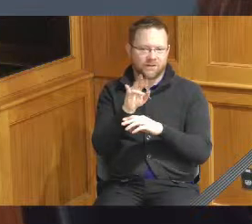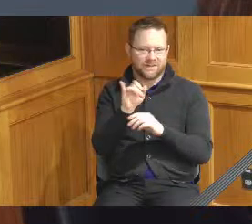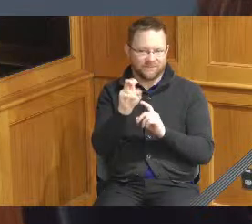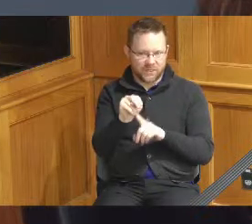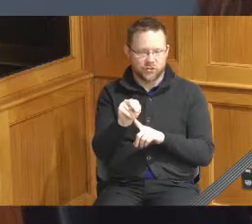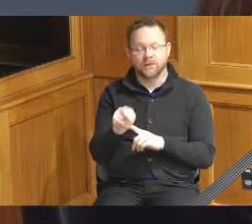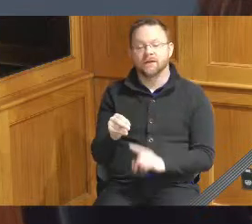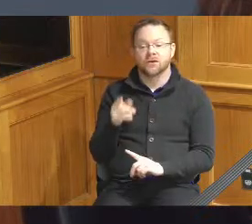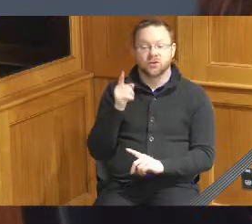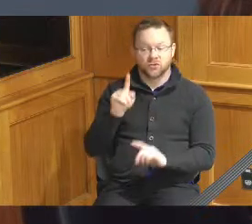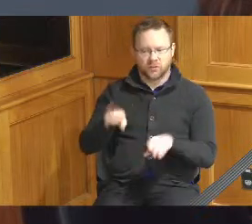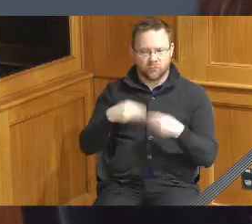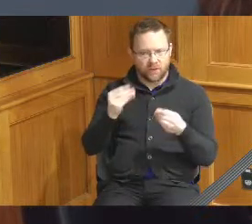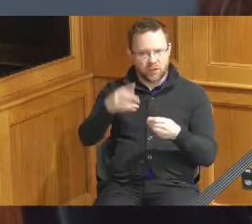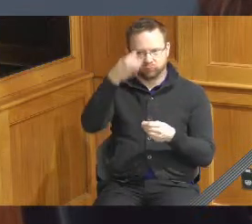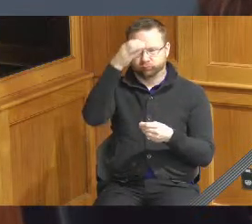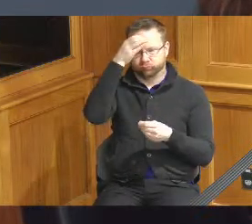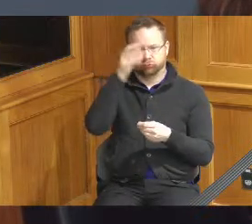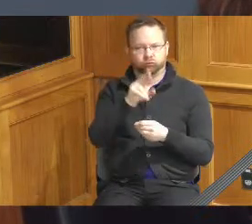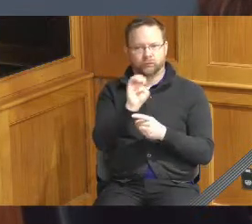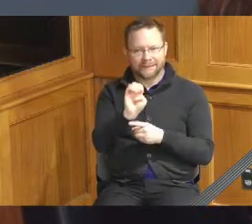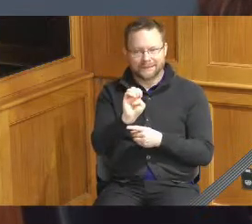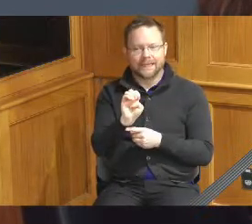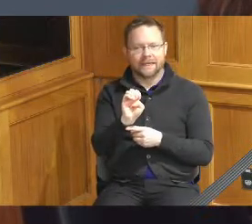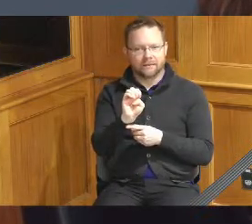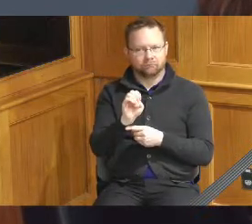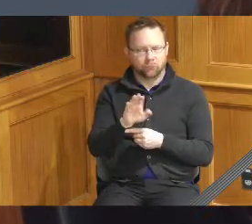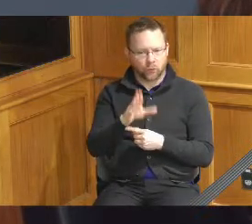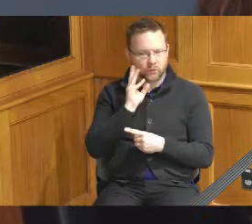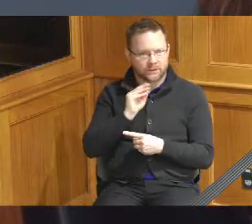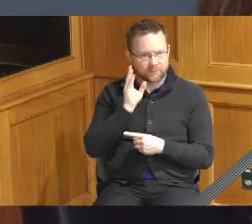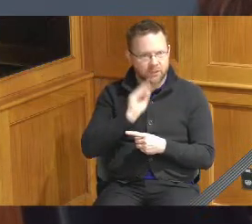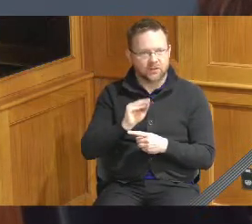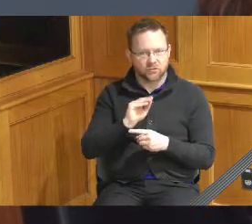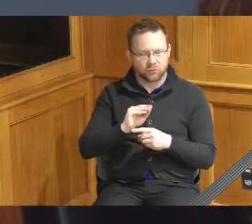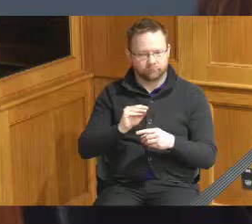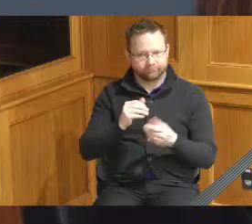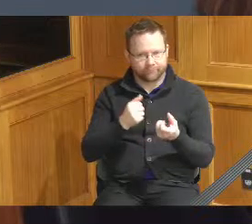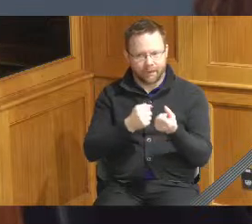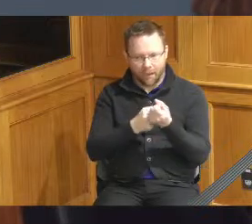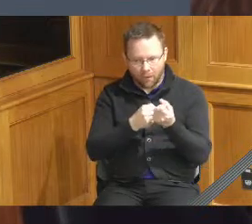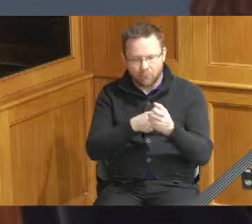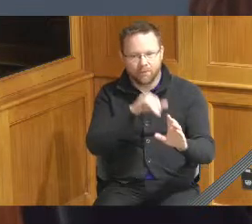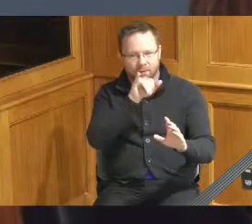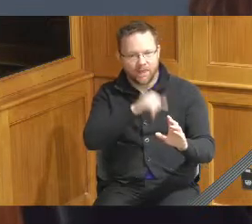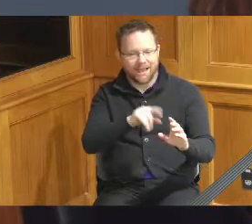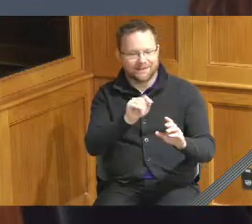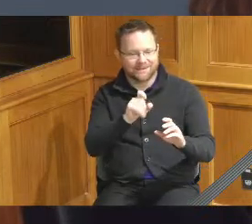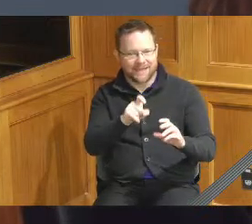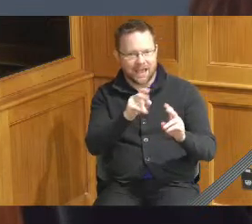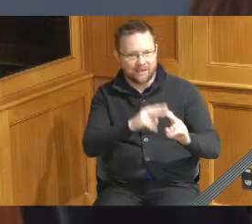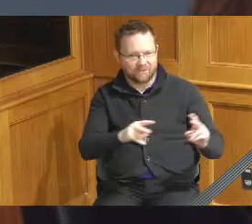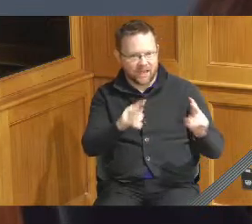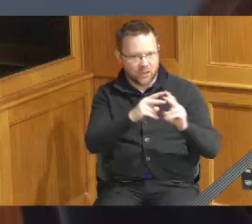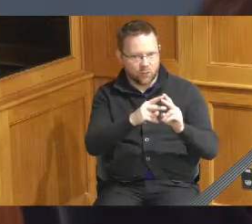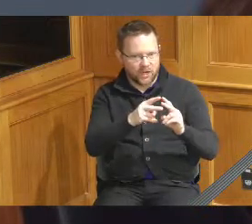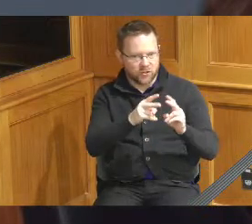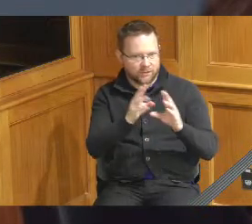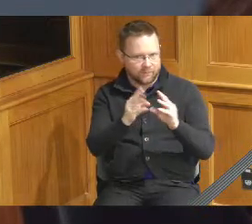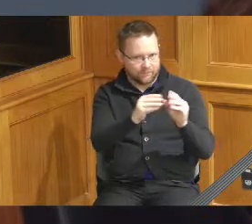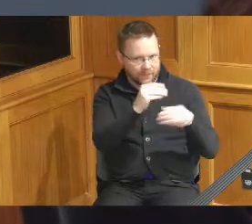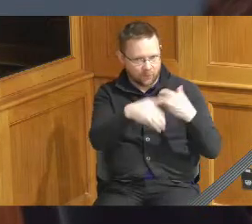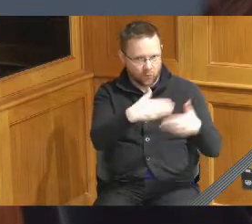estate experience and knowledge to assist with the tax valuation hearing process. And whereas she is a member of the